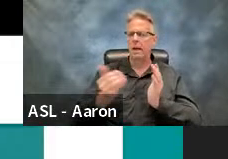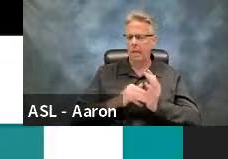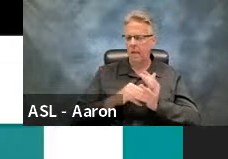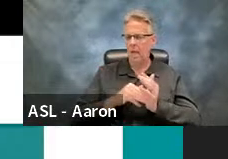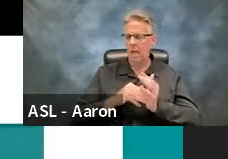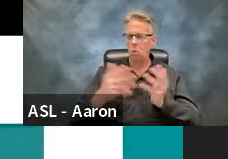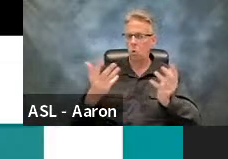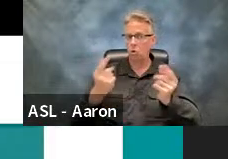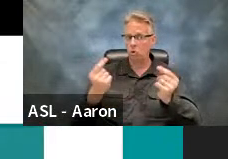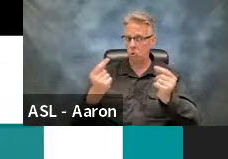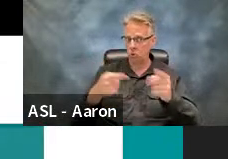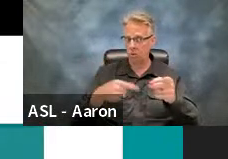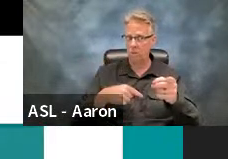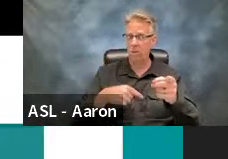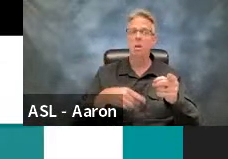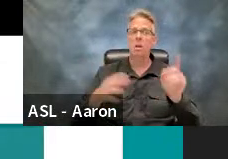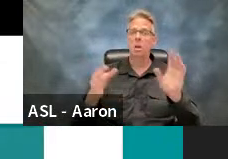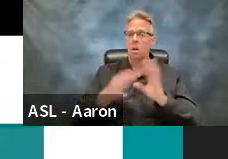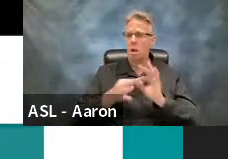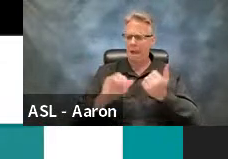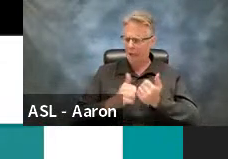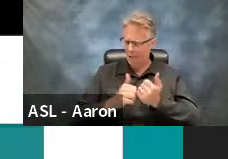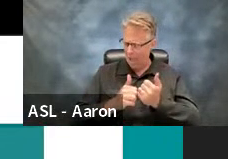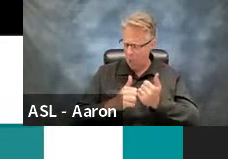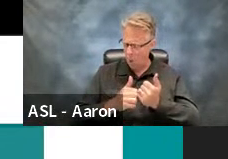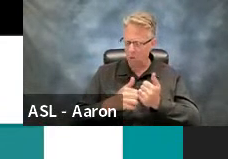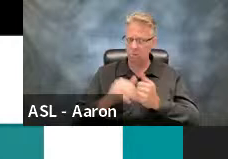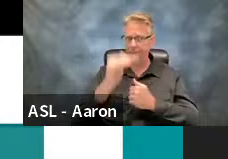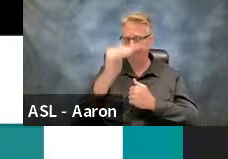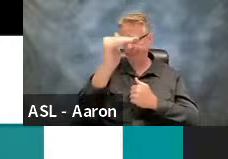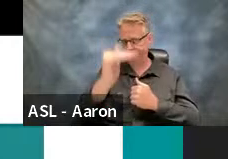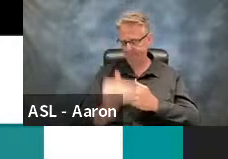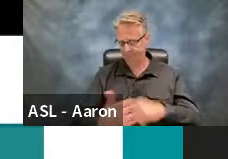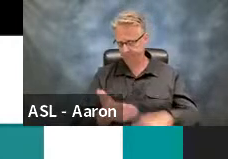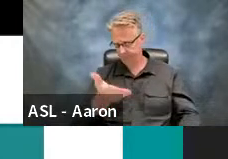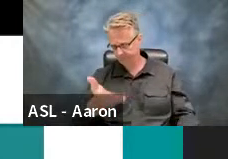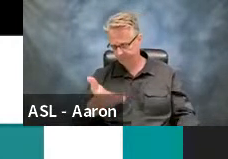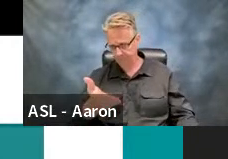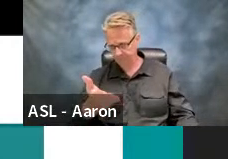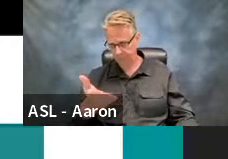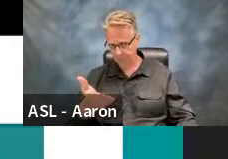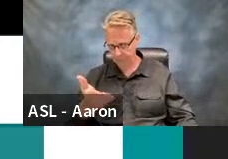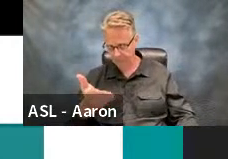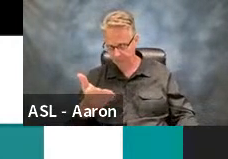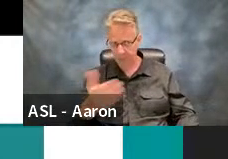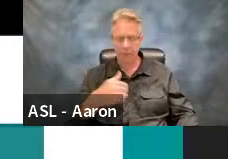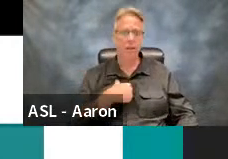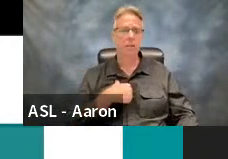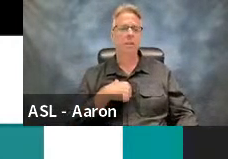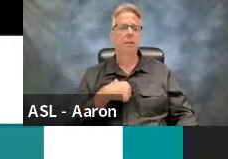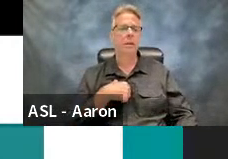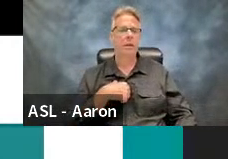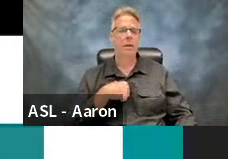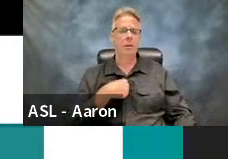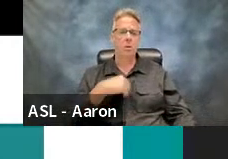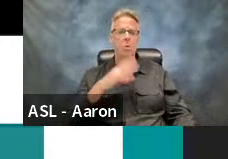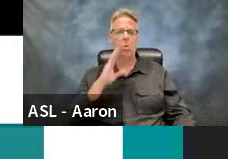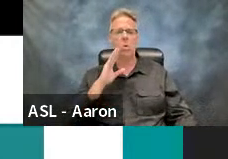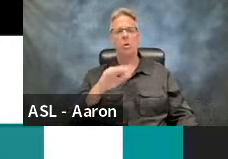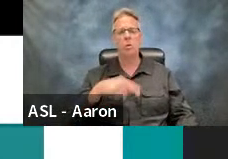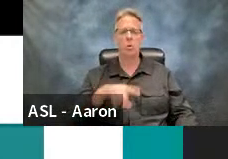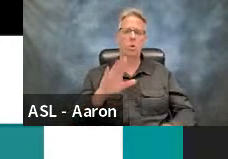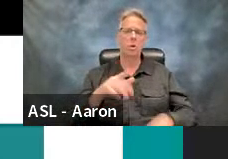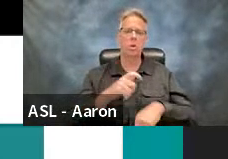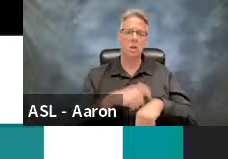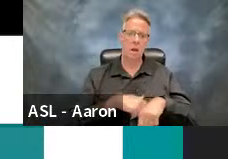believe we have that next. Okay, so comment instructions to make a verbal comment. Verbal public comment will be welcome in the Zoom webinar during the designated time